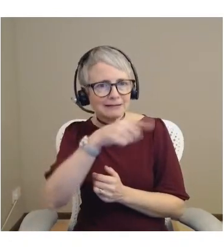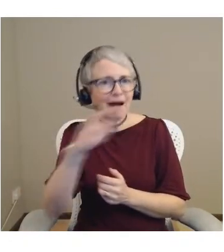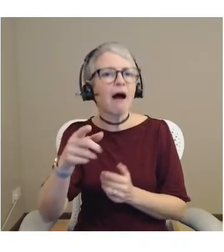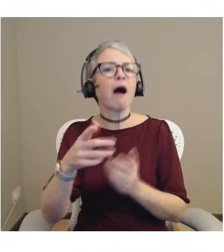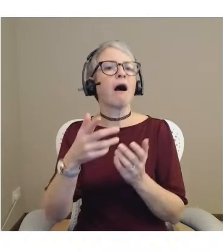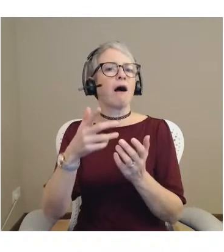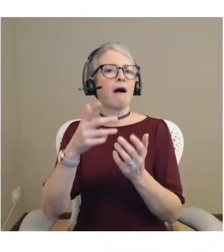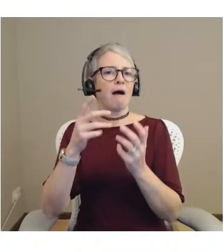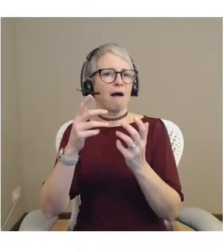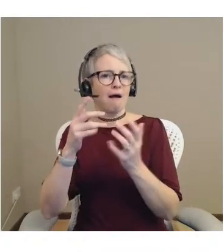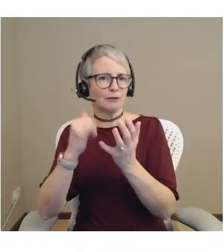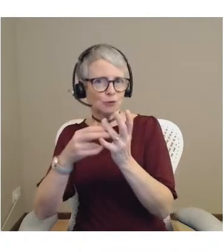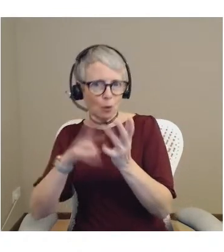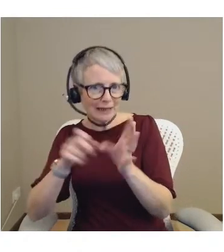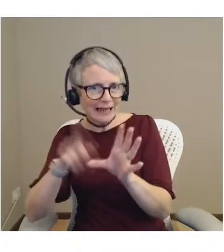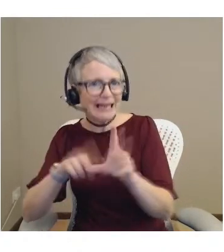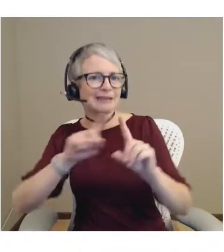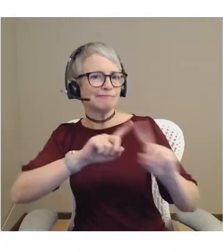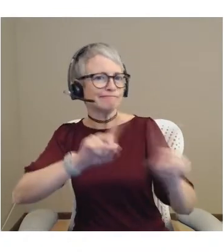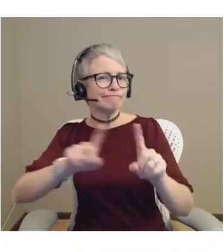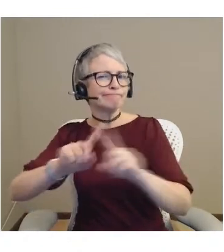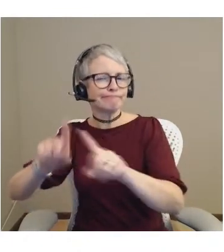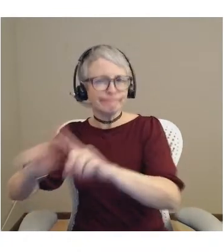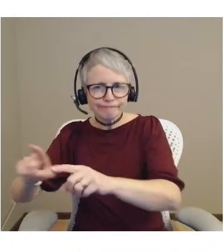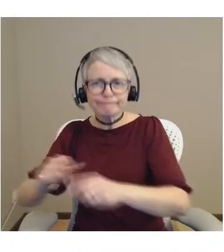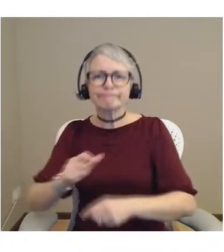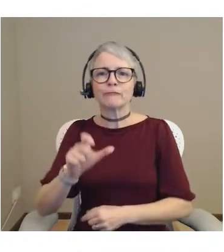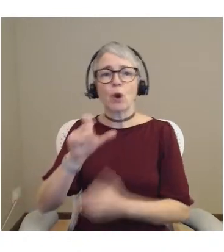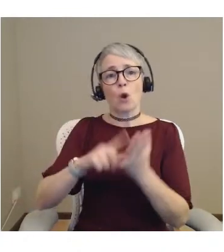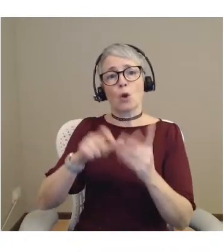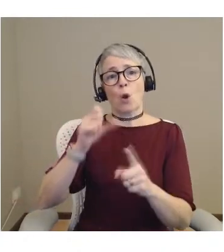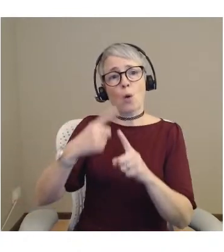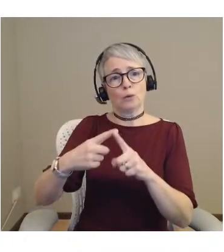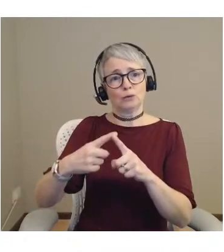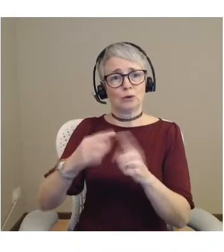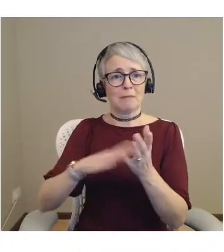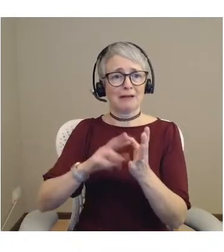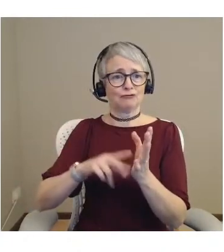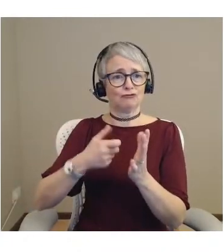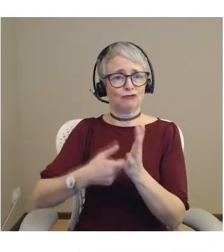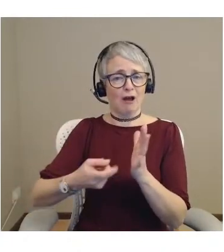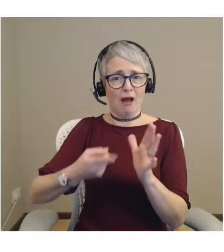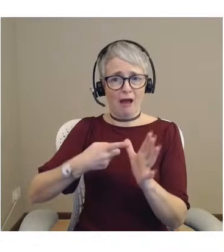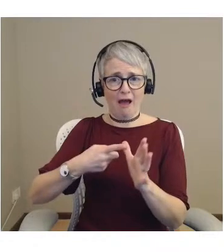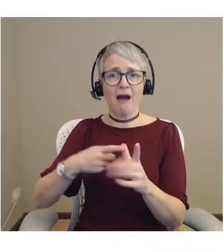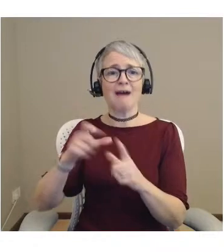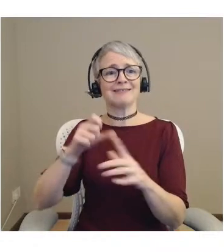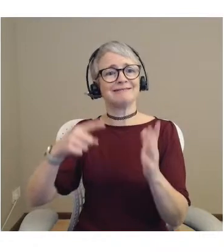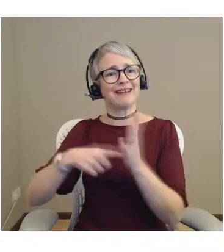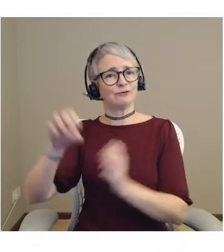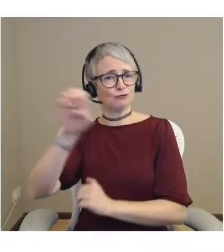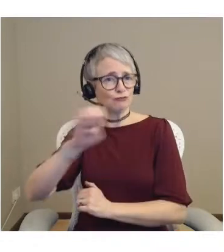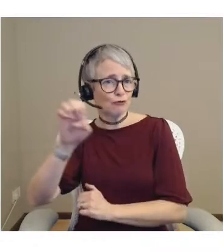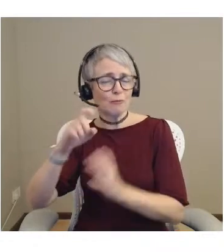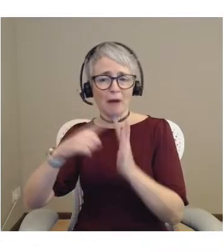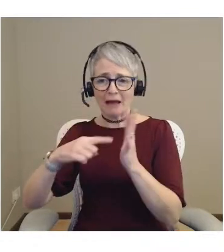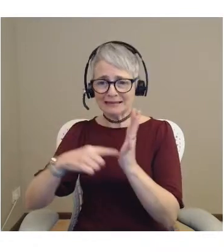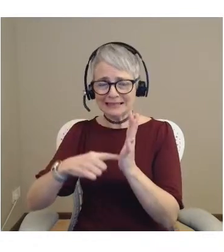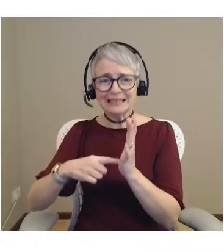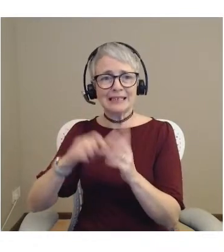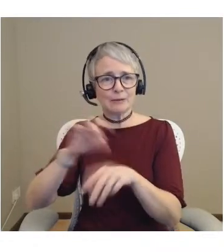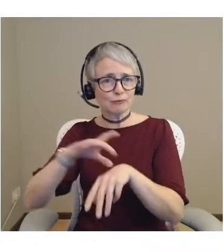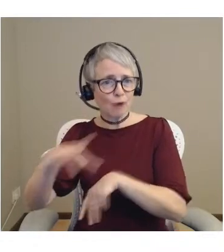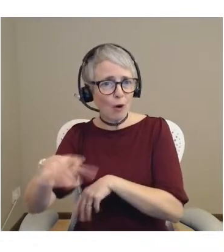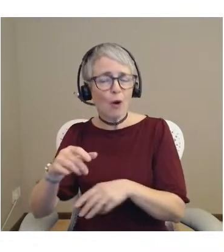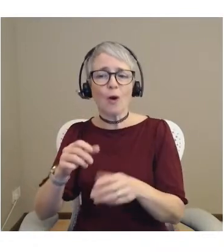including Attendable, Business Disability Forum, Code Mantra, DAT Europe, Digit Music, IAAP, IT Pro, RNIB, Text